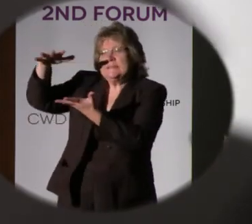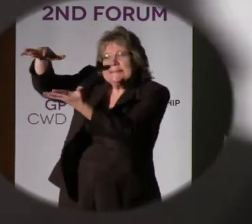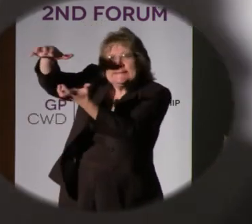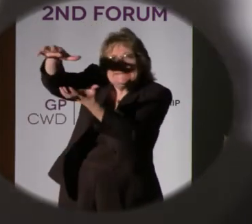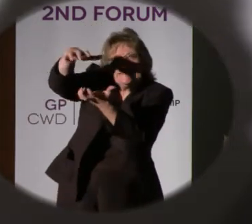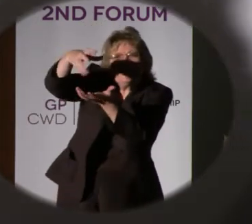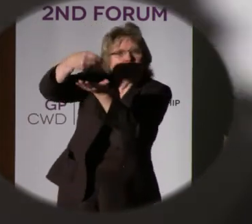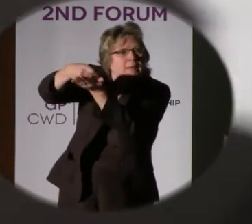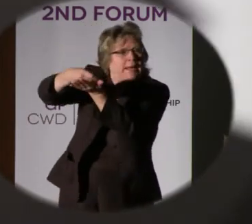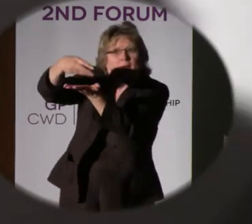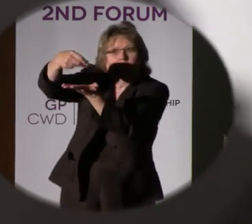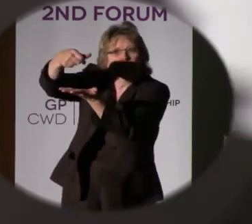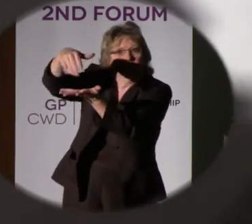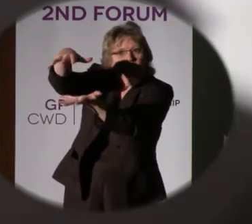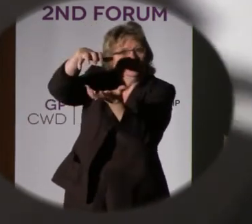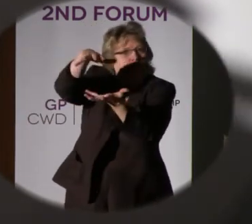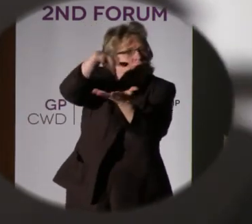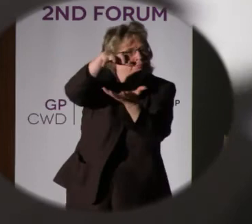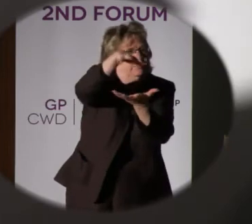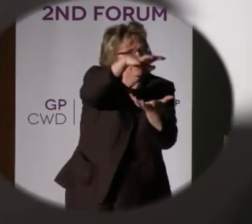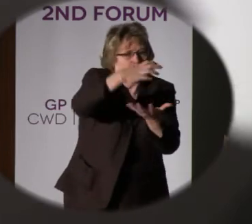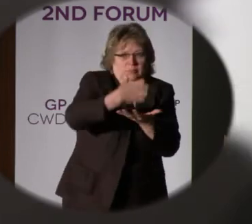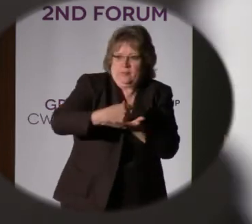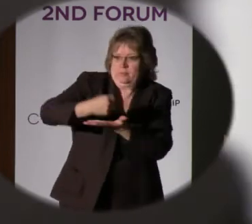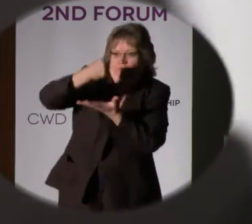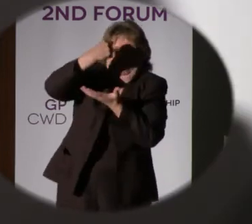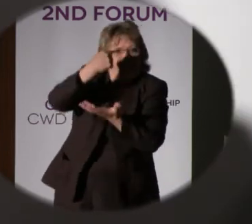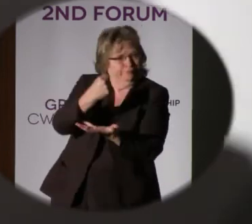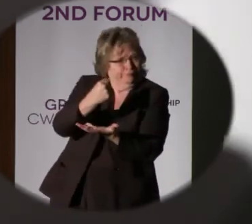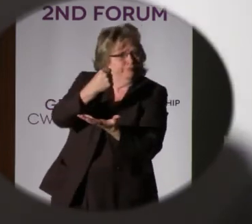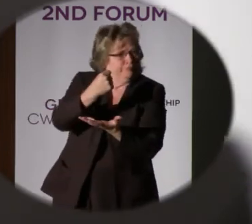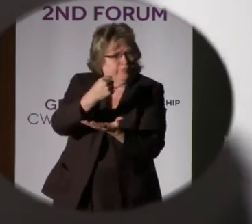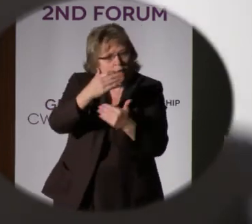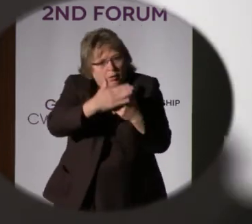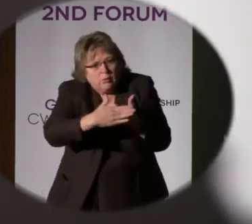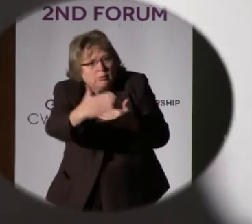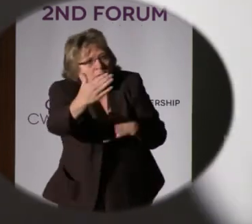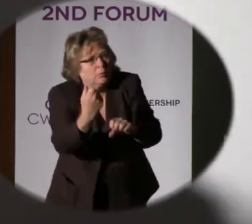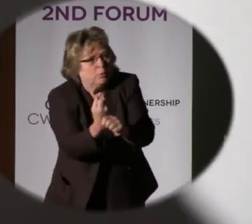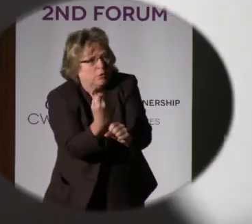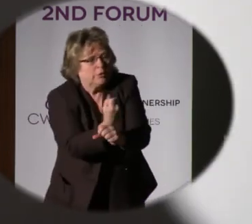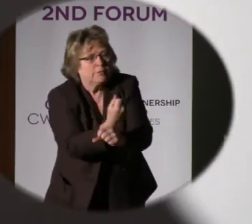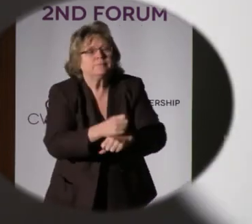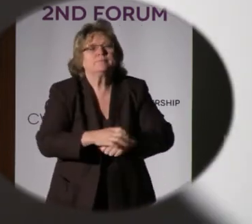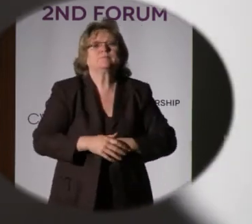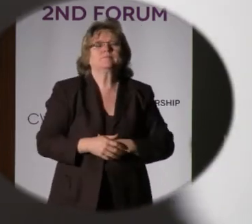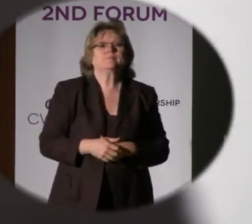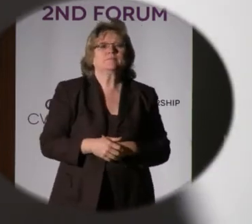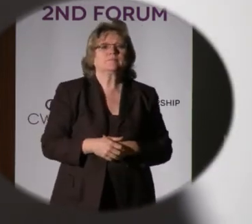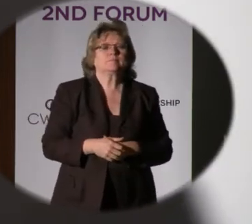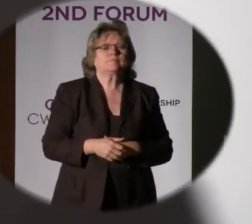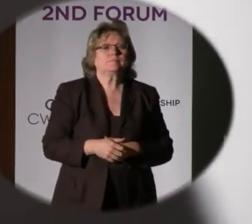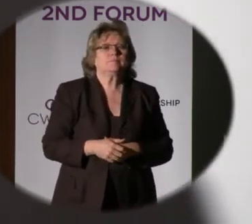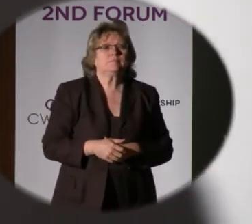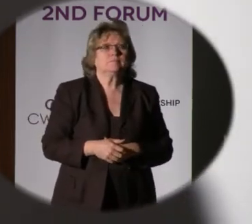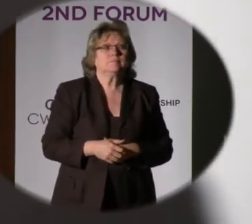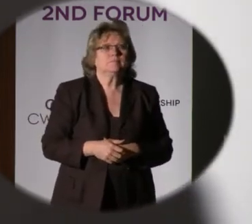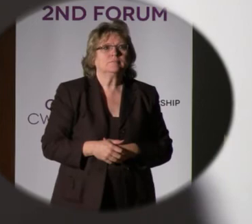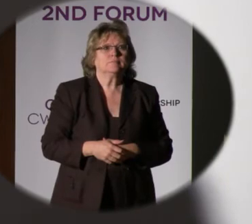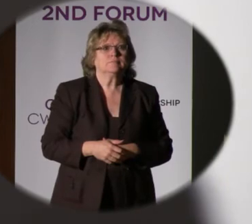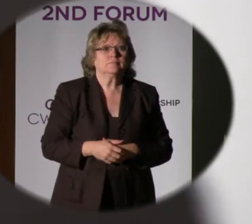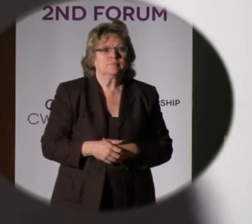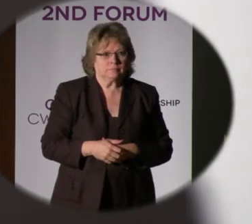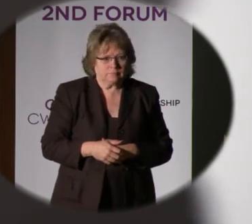one can put finger on pictures, okay. We also have been invited to the Education